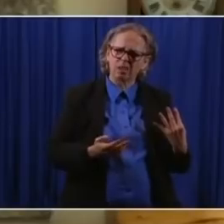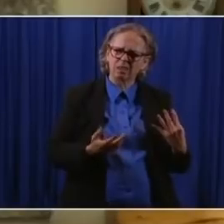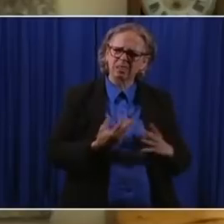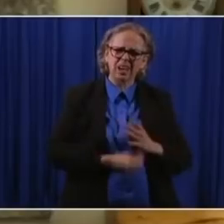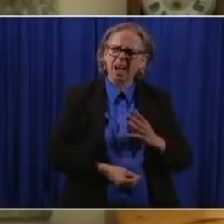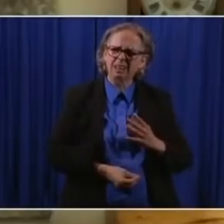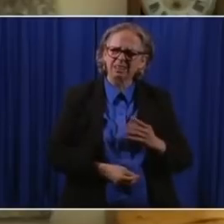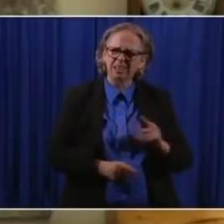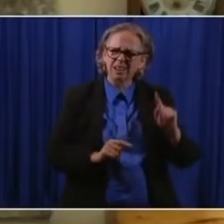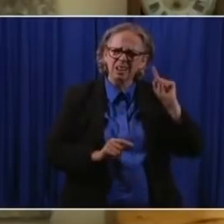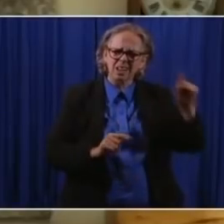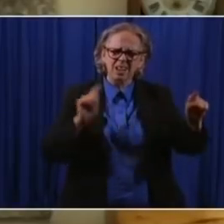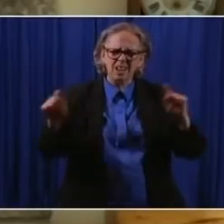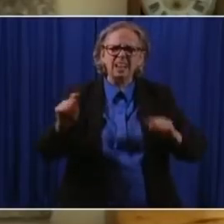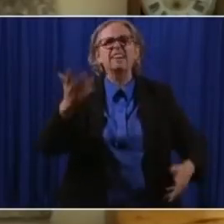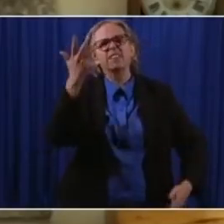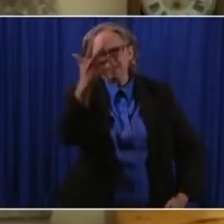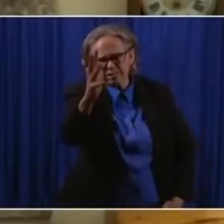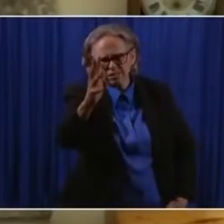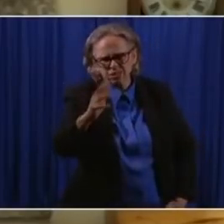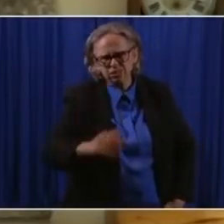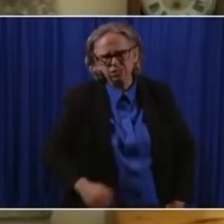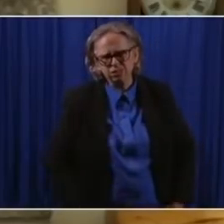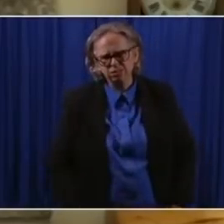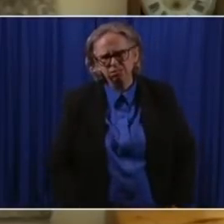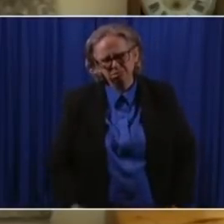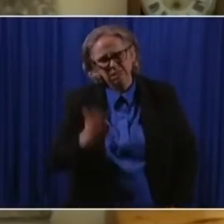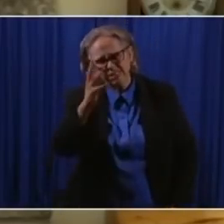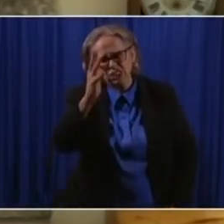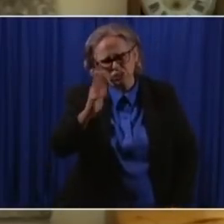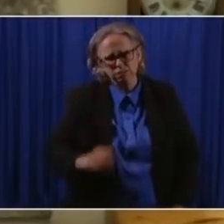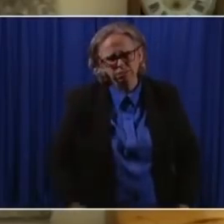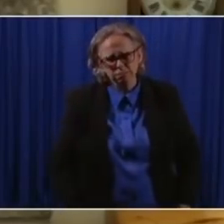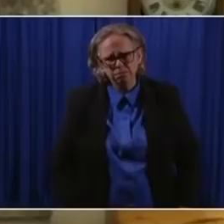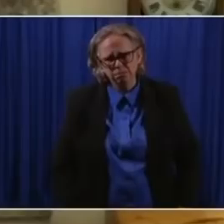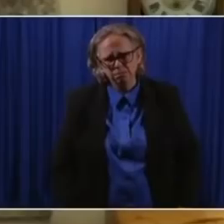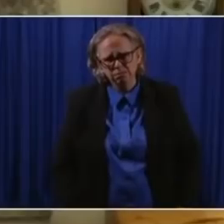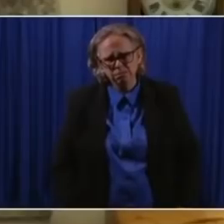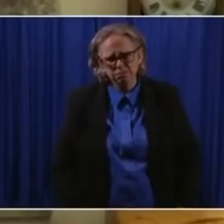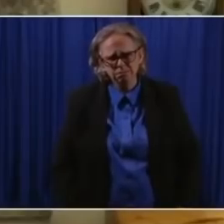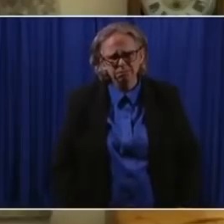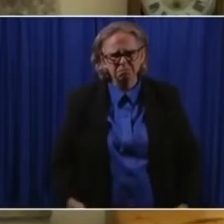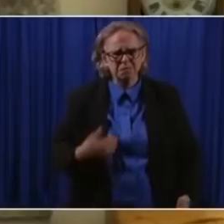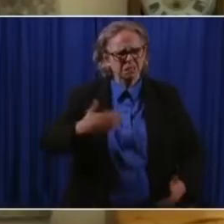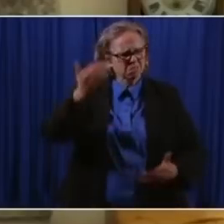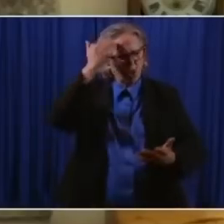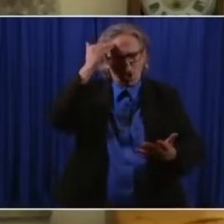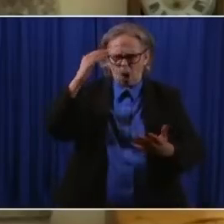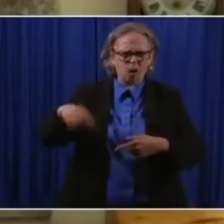Enough is enough. We know, and I know from talking to law enforcement, from talking to chiefs of